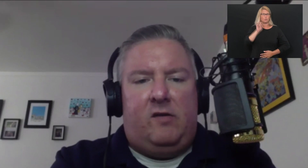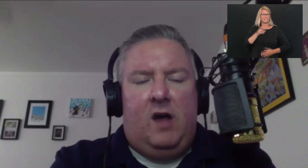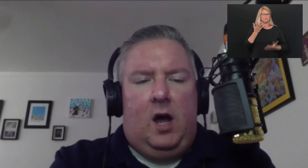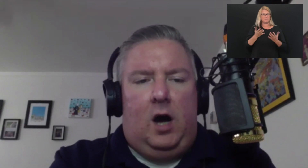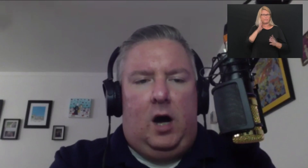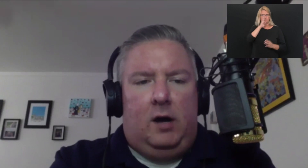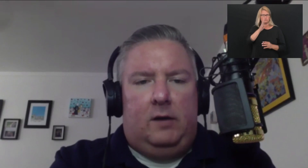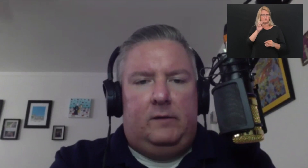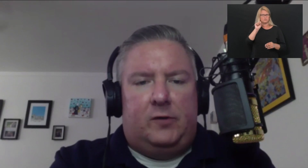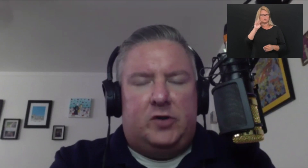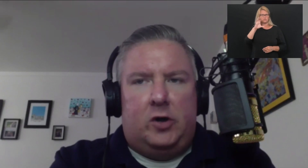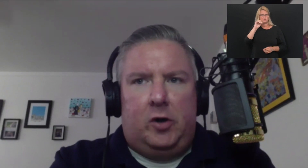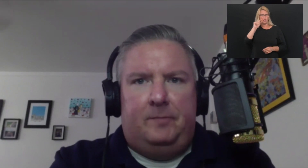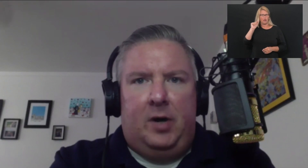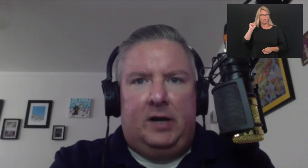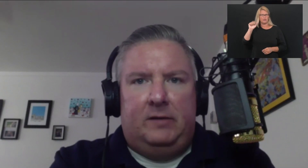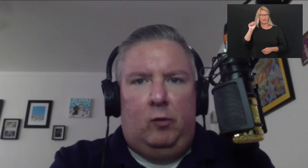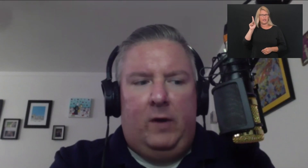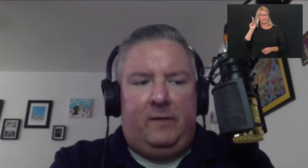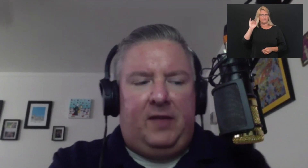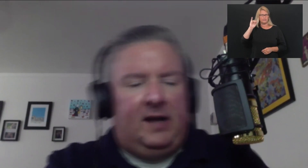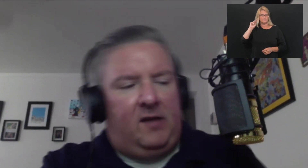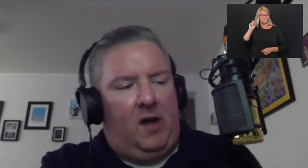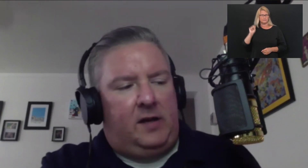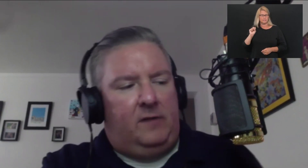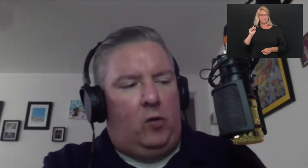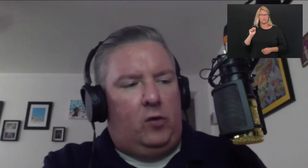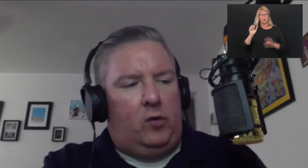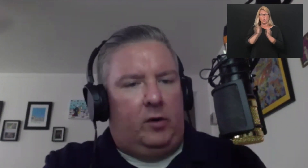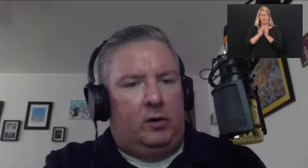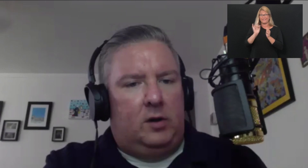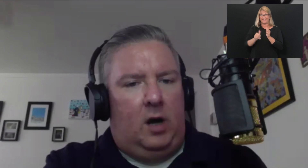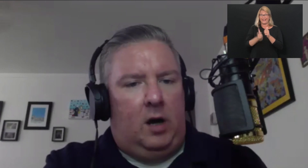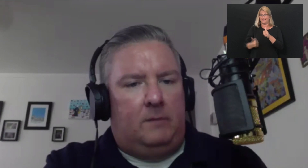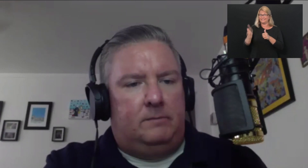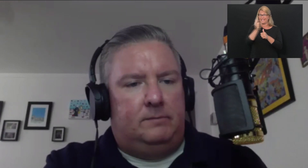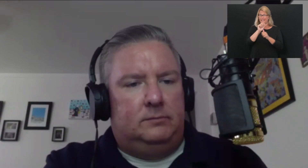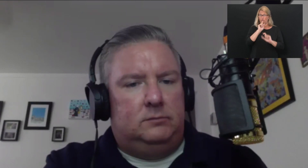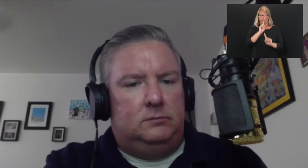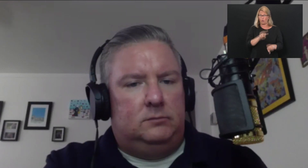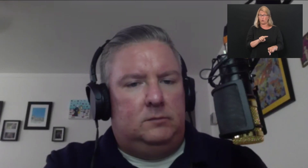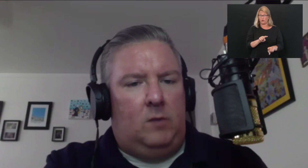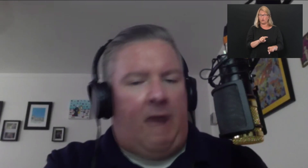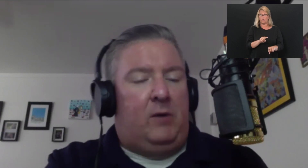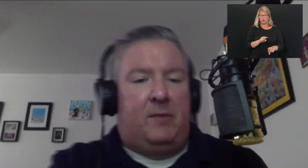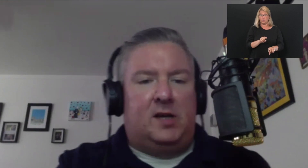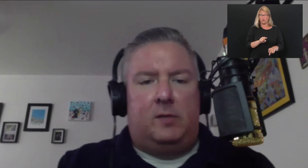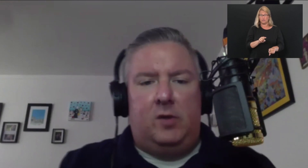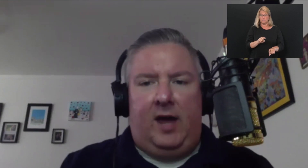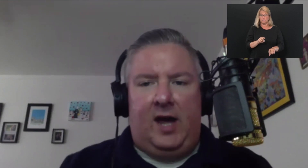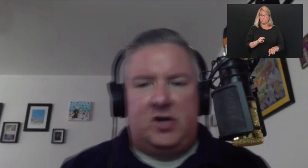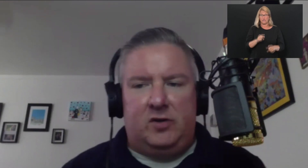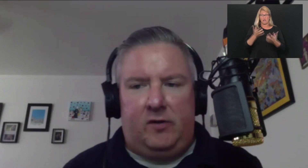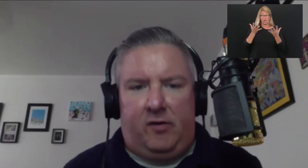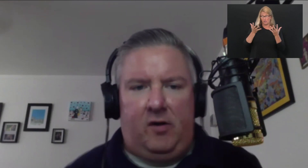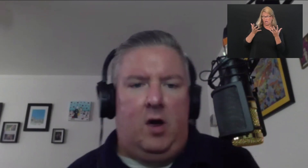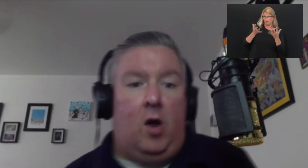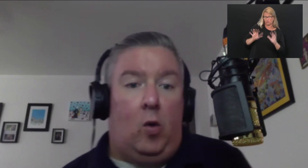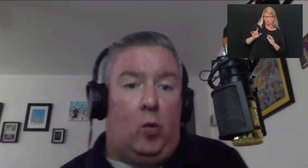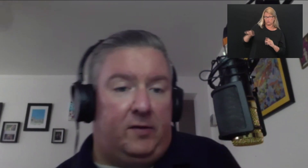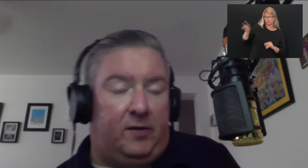Atkins, for sure, but with that executive order, have we been in